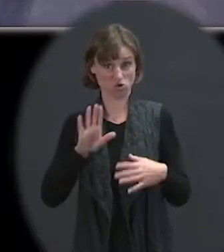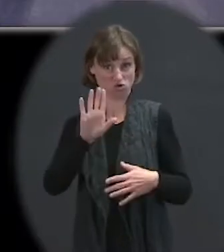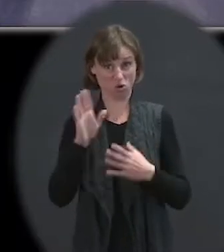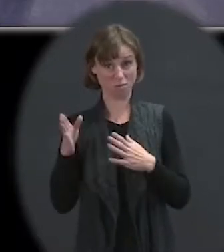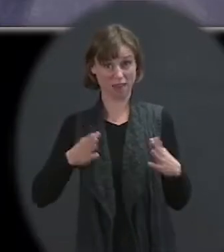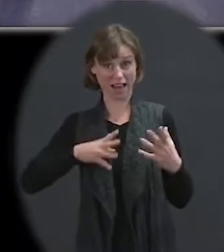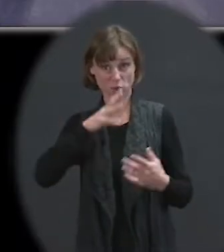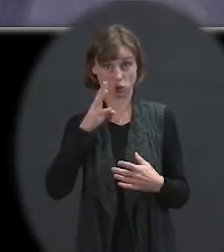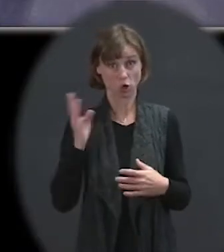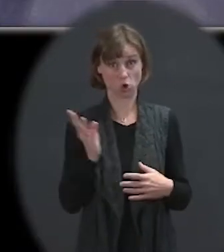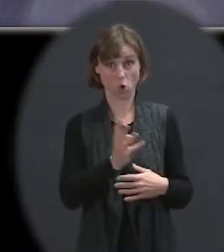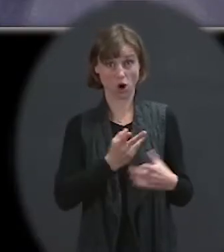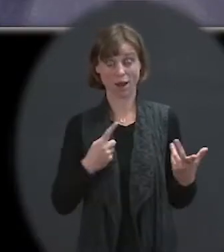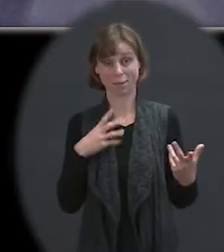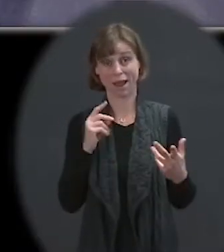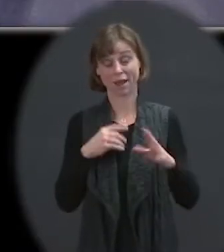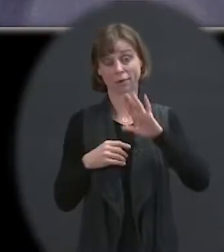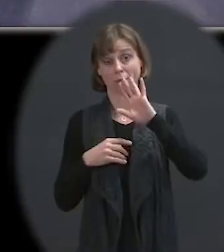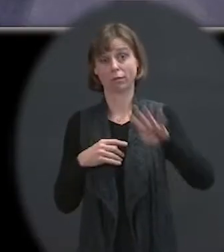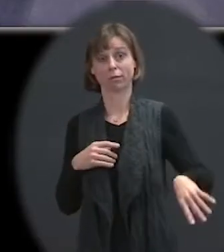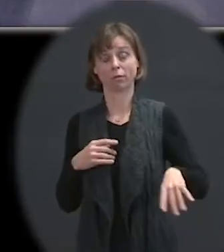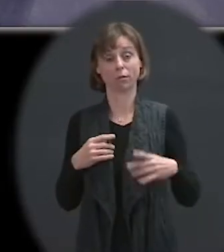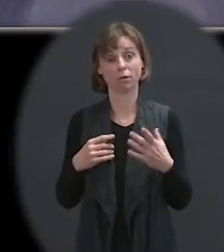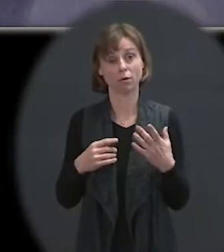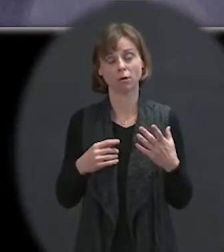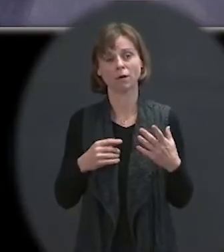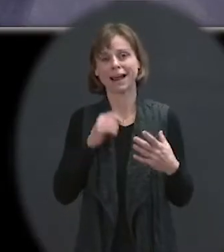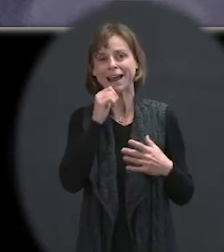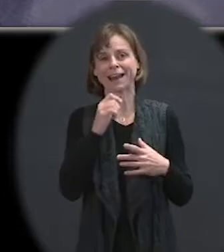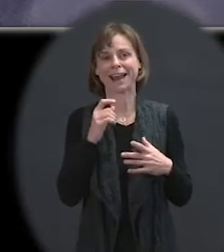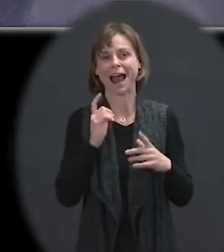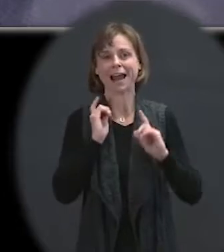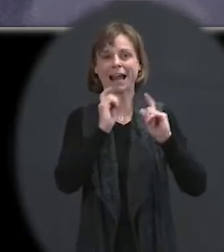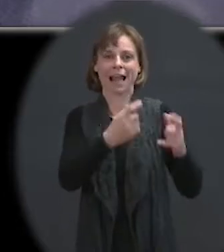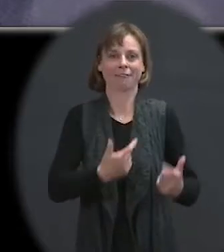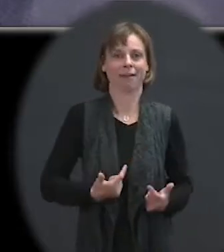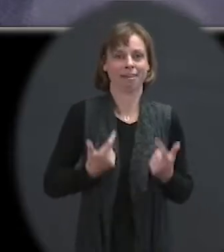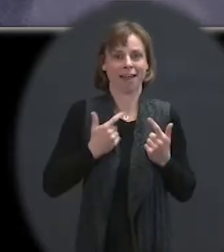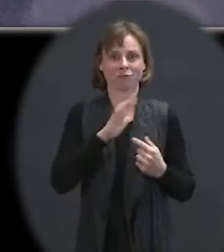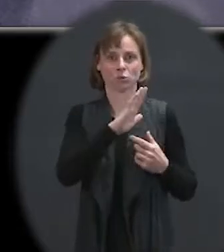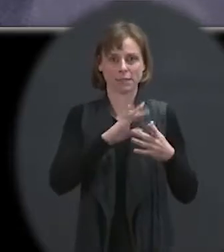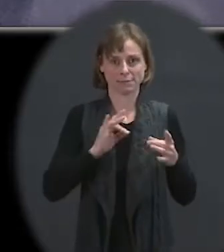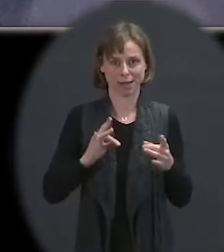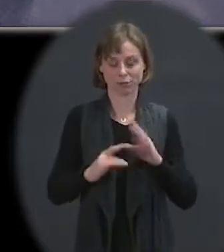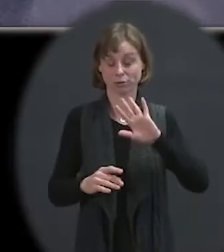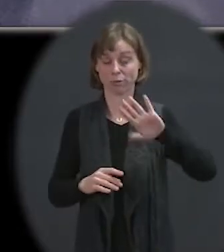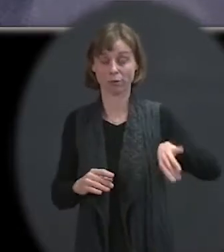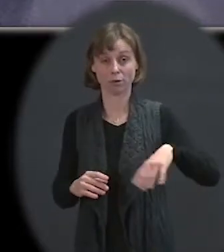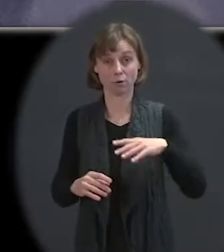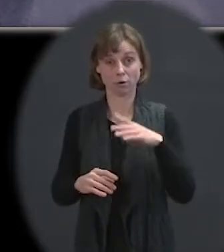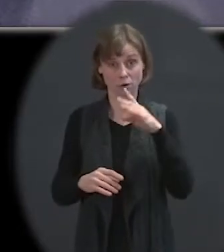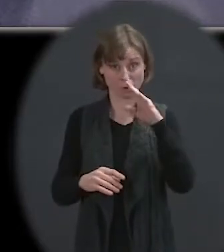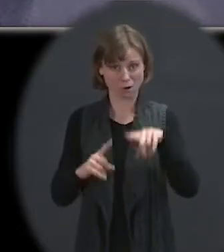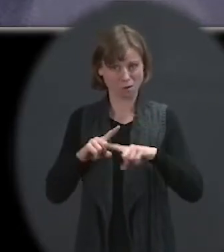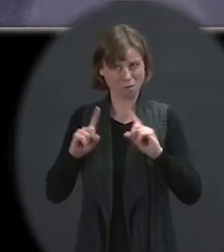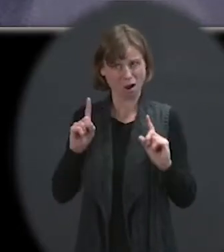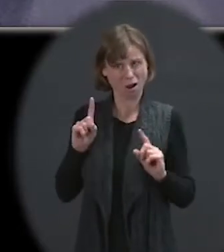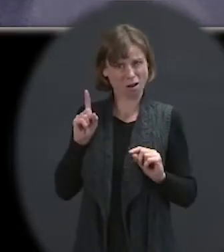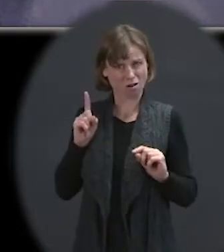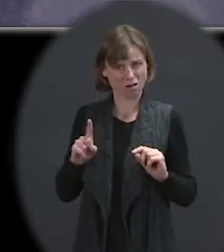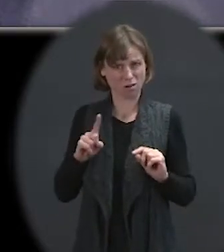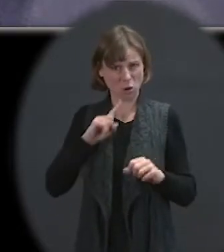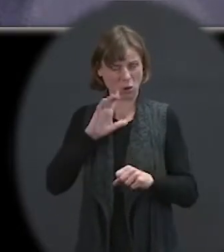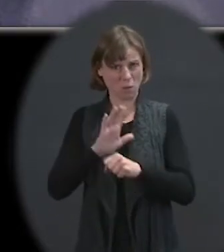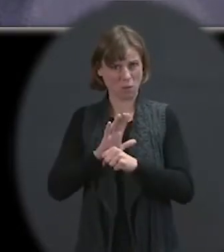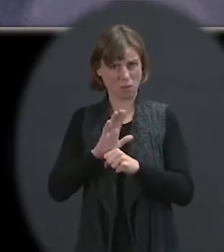essentially try to deprive his message of oxygen. But do you plan, or does the White House plan rather, to engage with him in any way, particularly if he